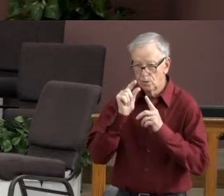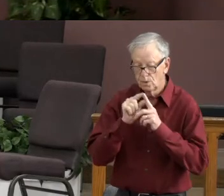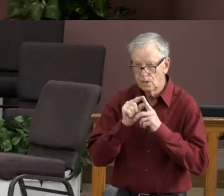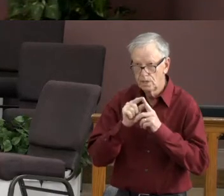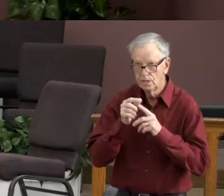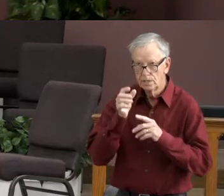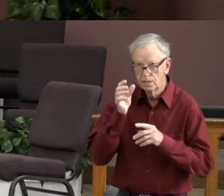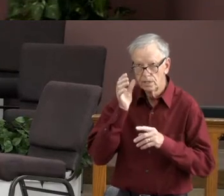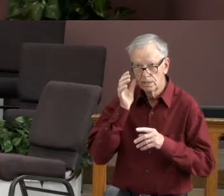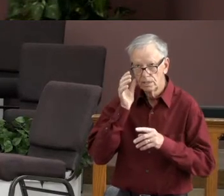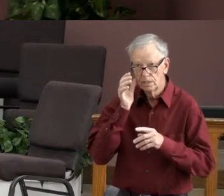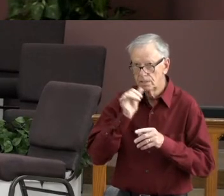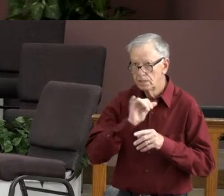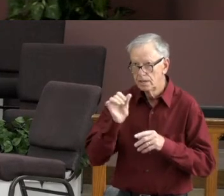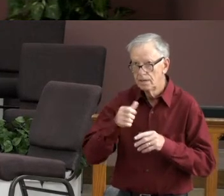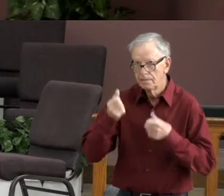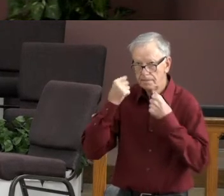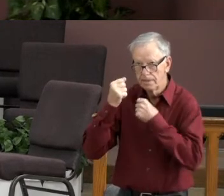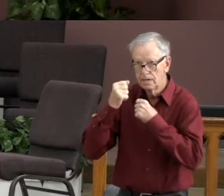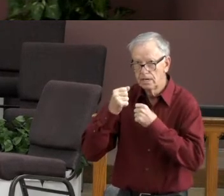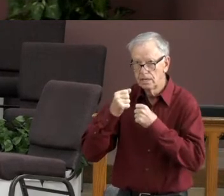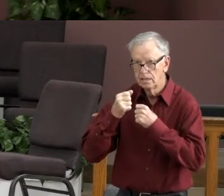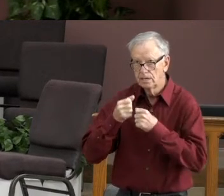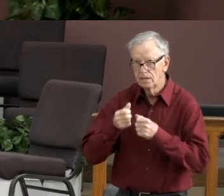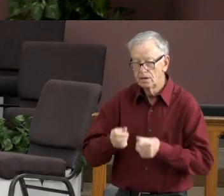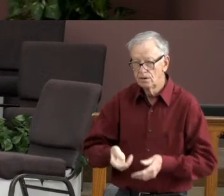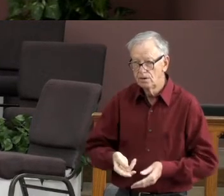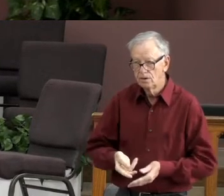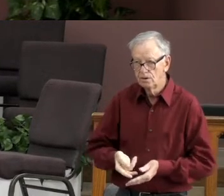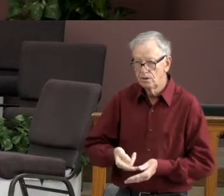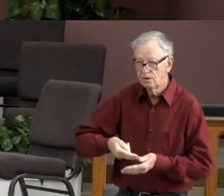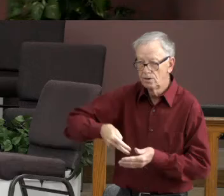The chorus says, "The same power that rose Jesus from the grave